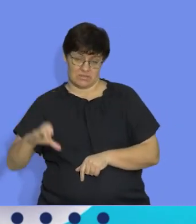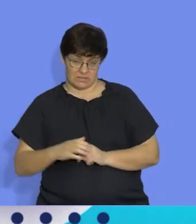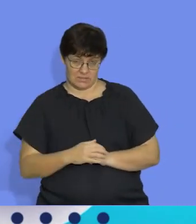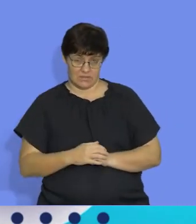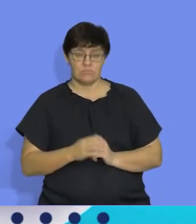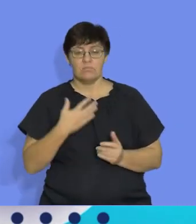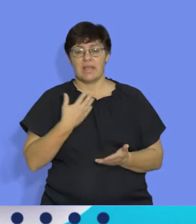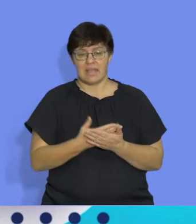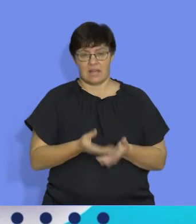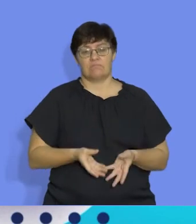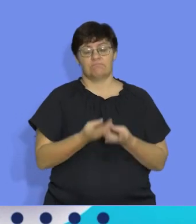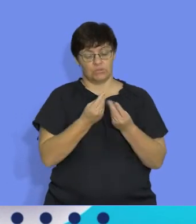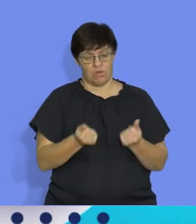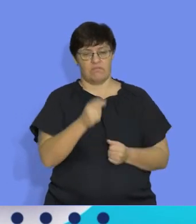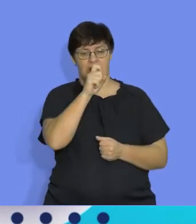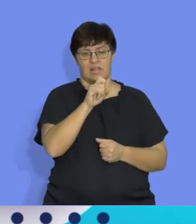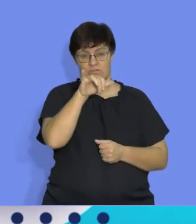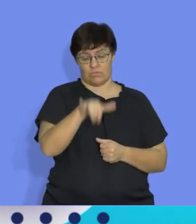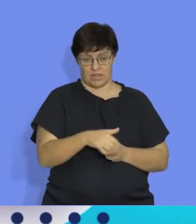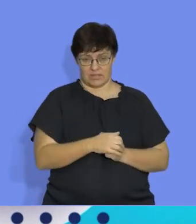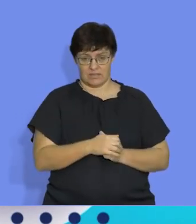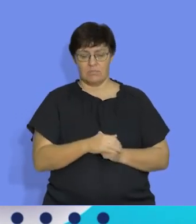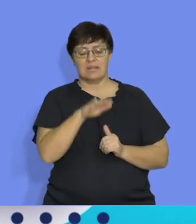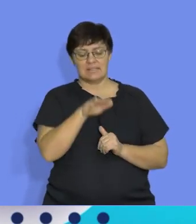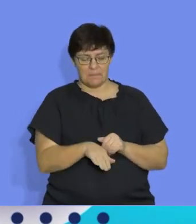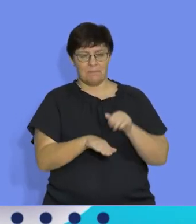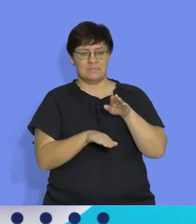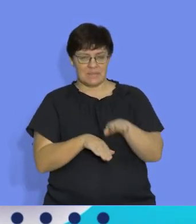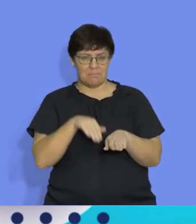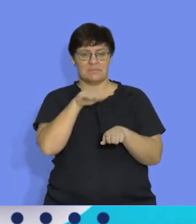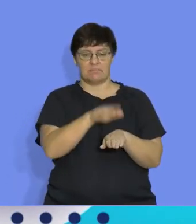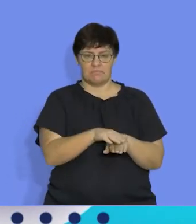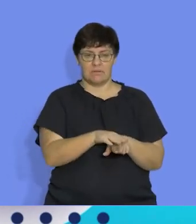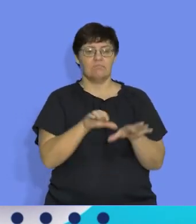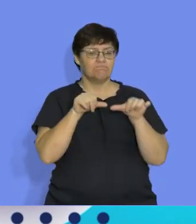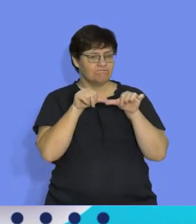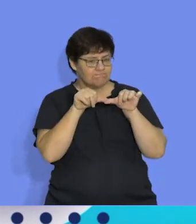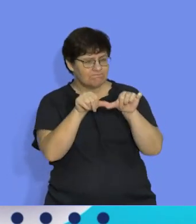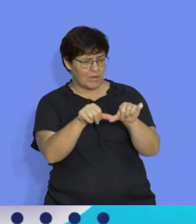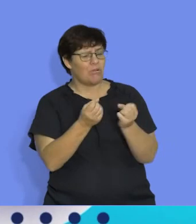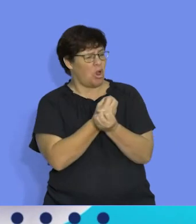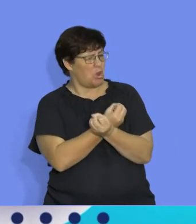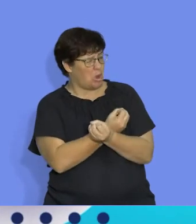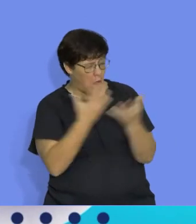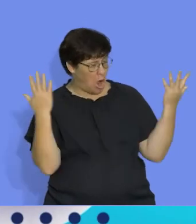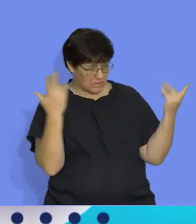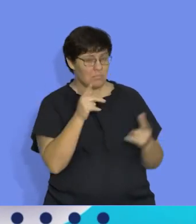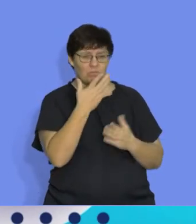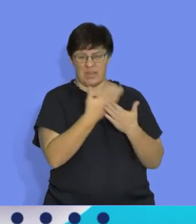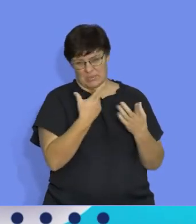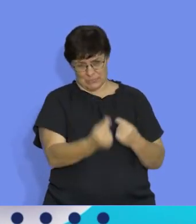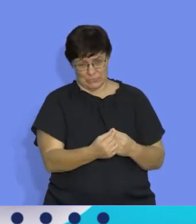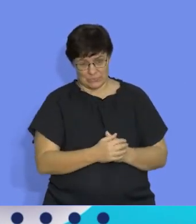sequence in order to solve for X and Y. I'm going to go through it step by step. Please just stay with me. I know it's a lot, but you've got